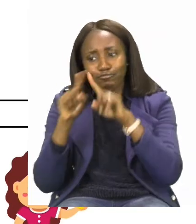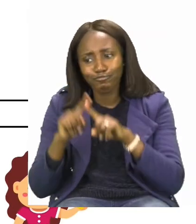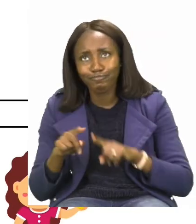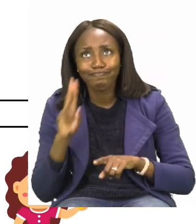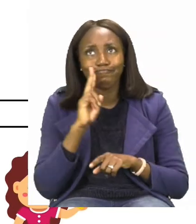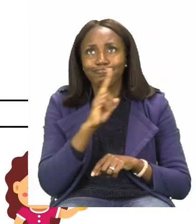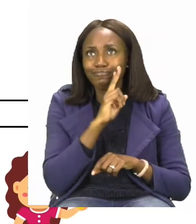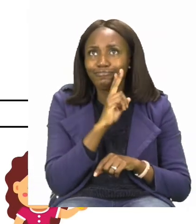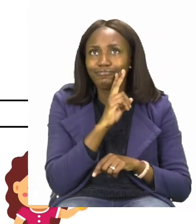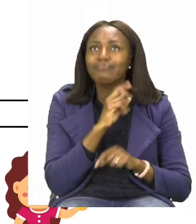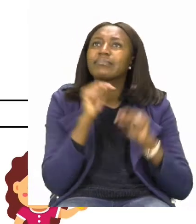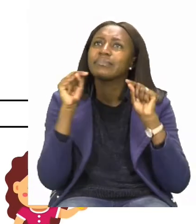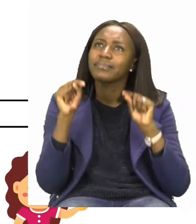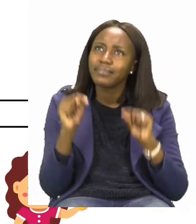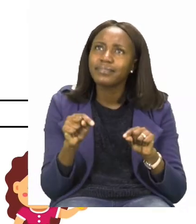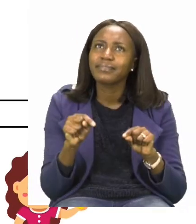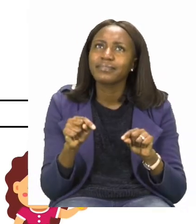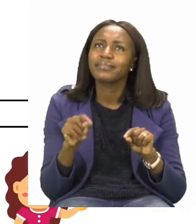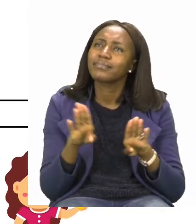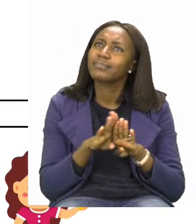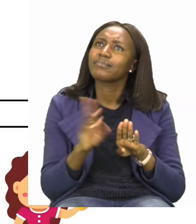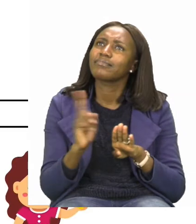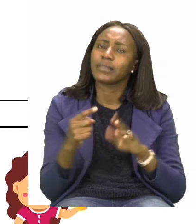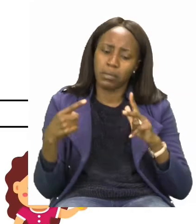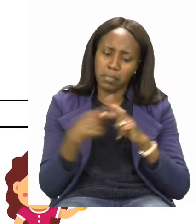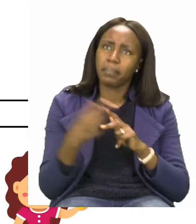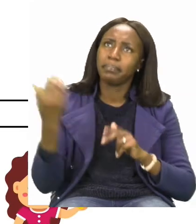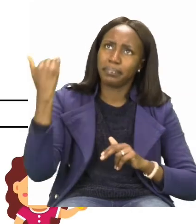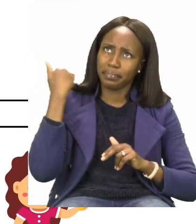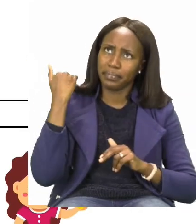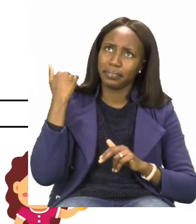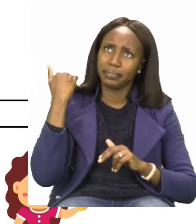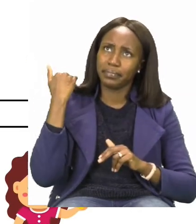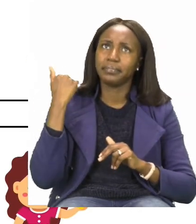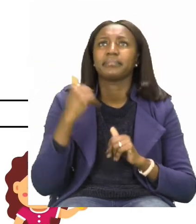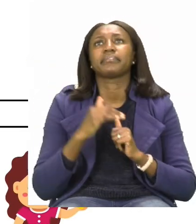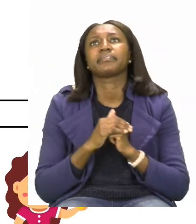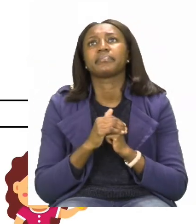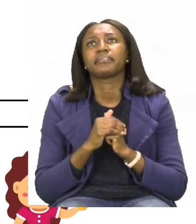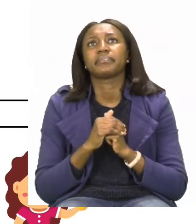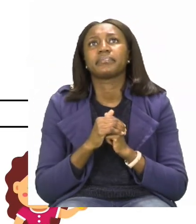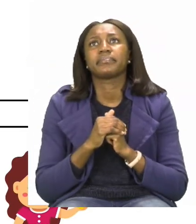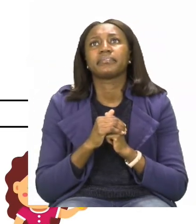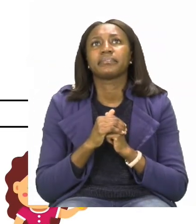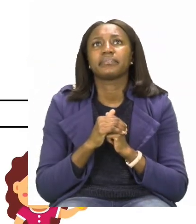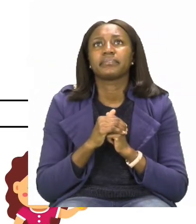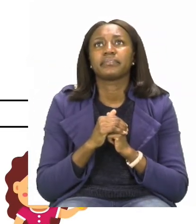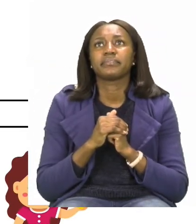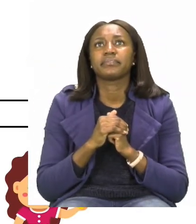verbs. So today, we're going to be using our past tense verbs to fill in for